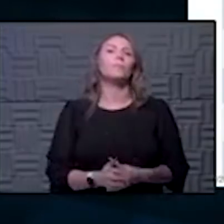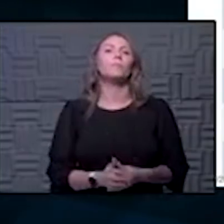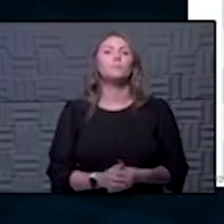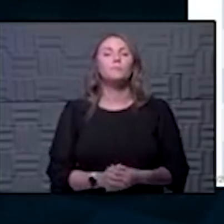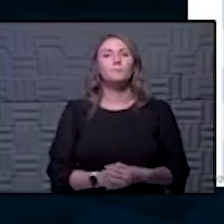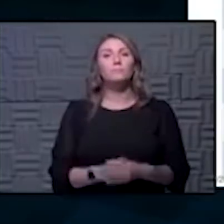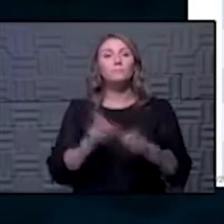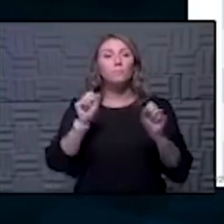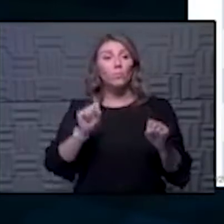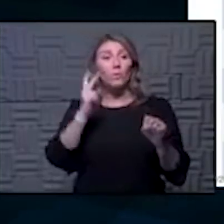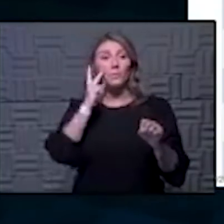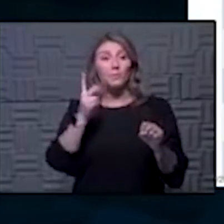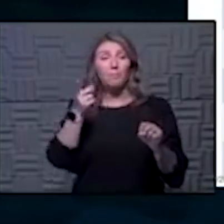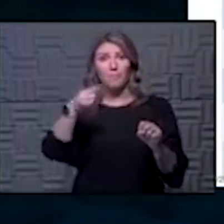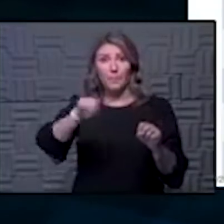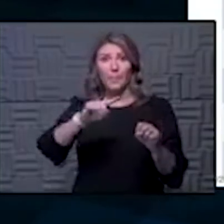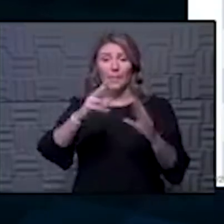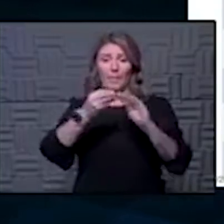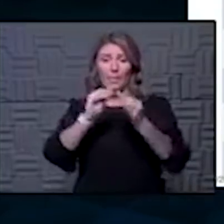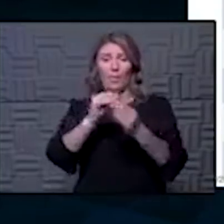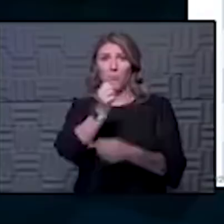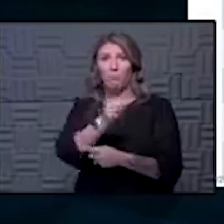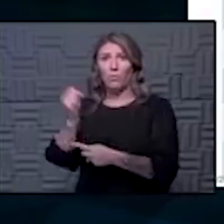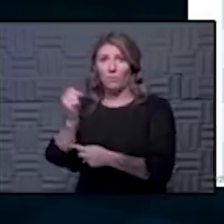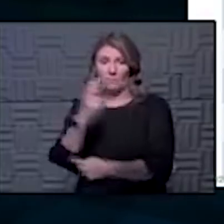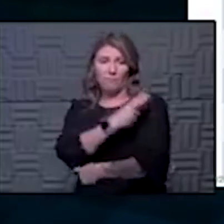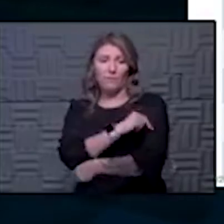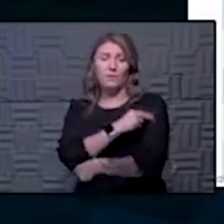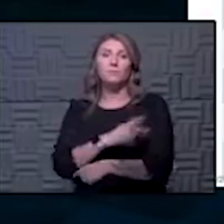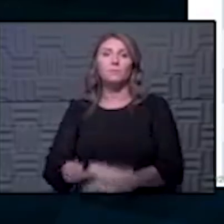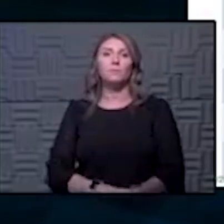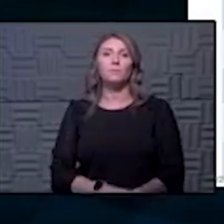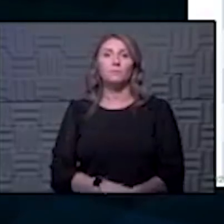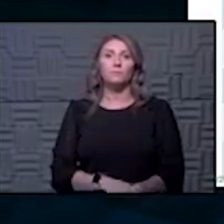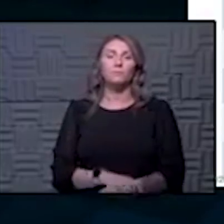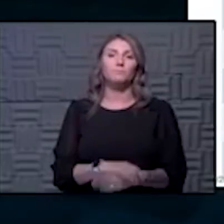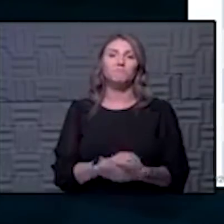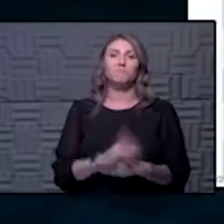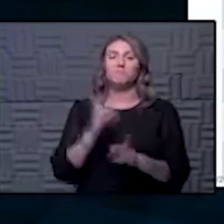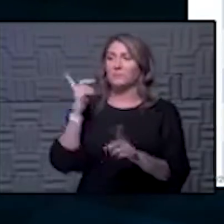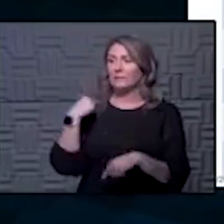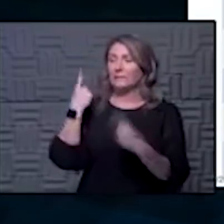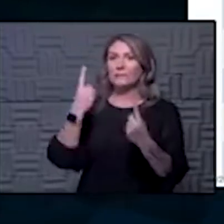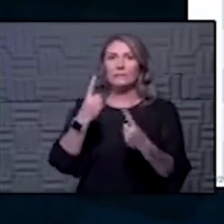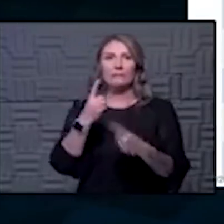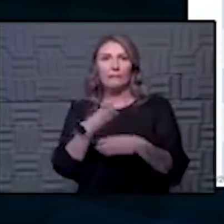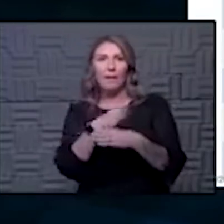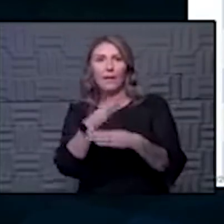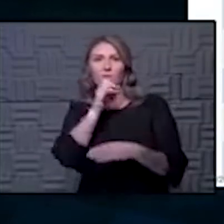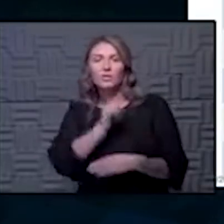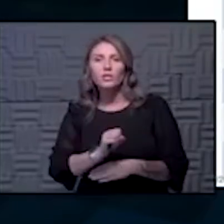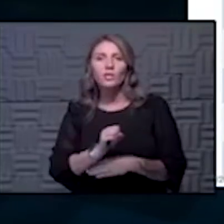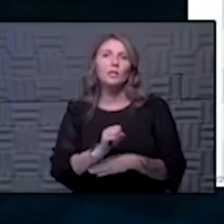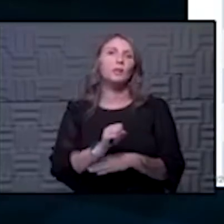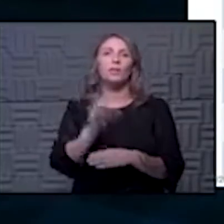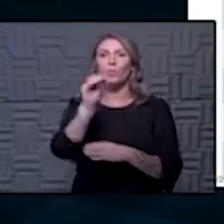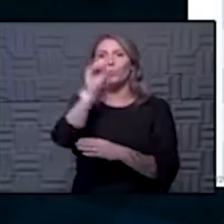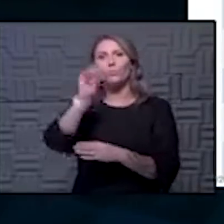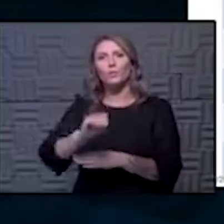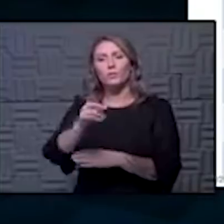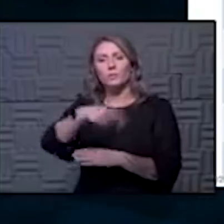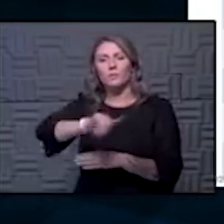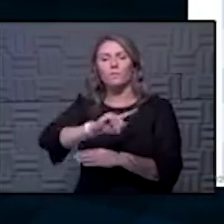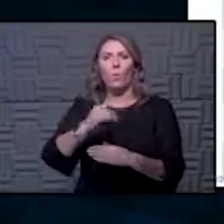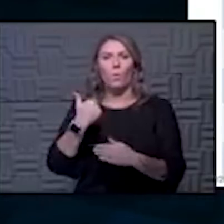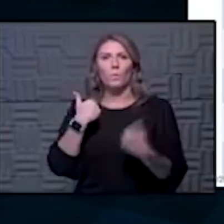see the number of hospitalizations over time, the average age. We'll work through each of these. The percent of those